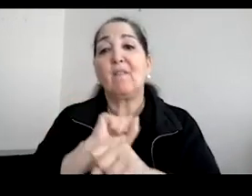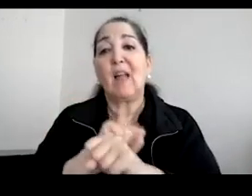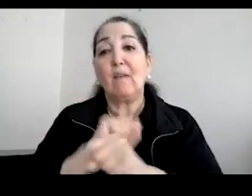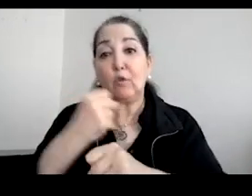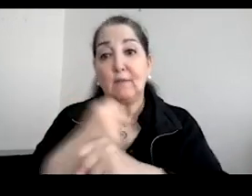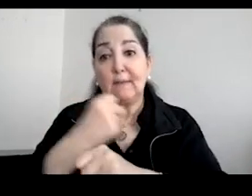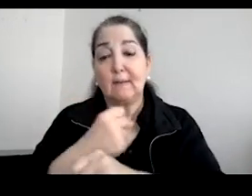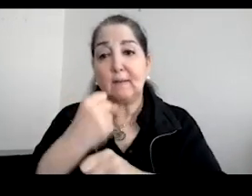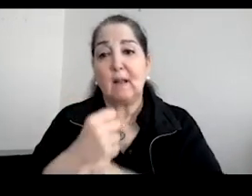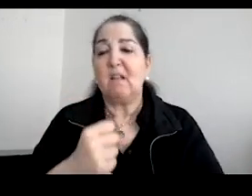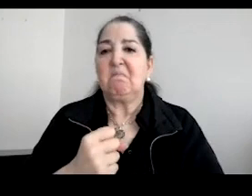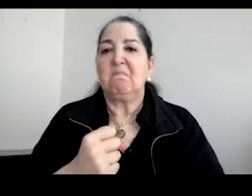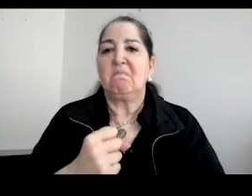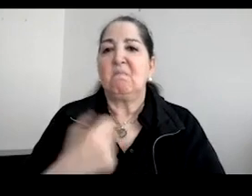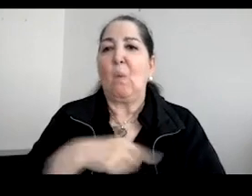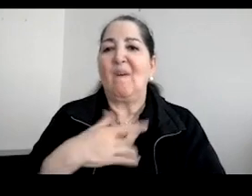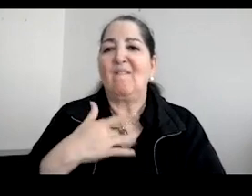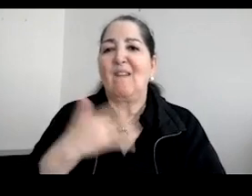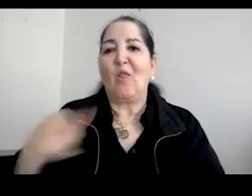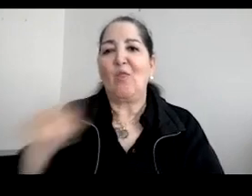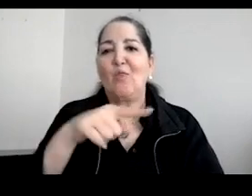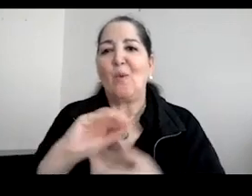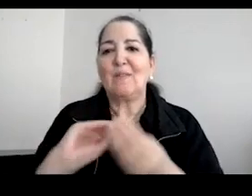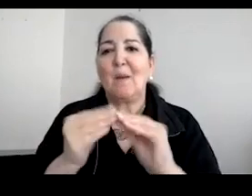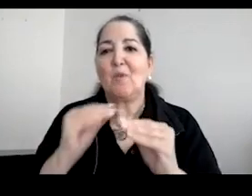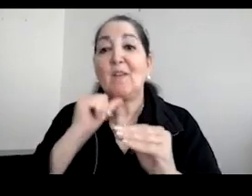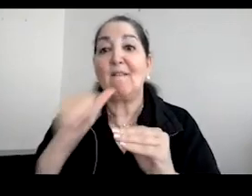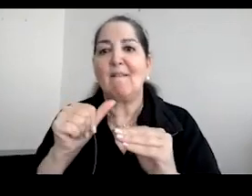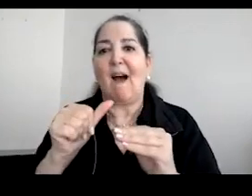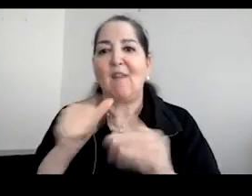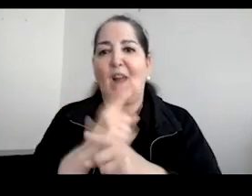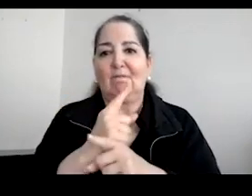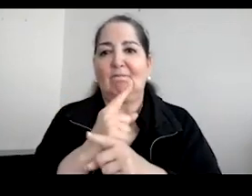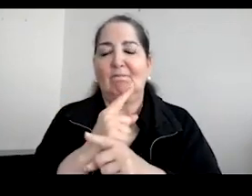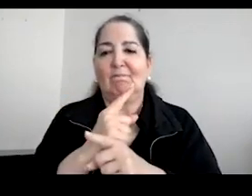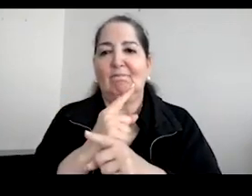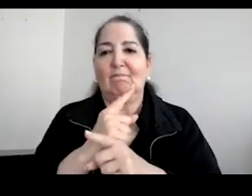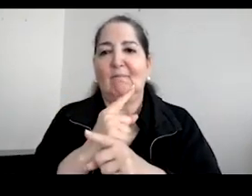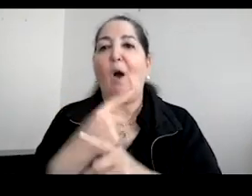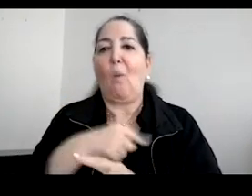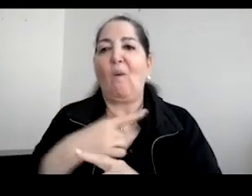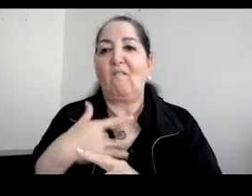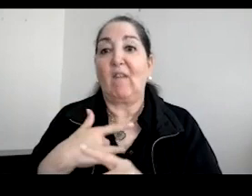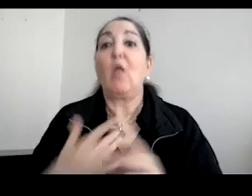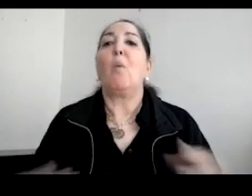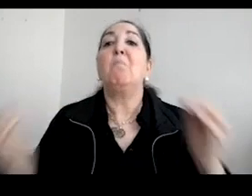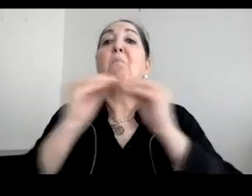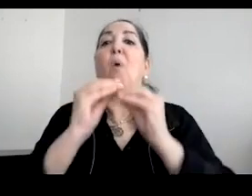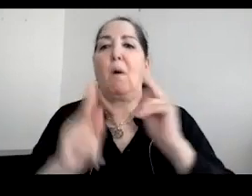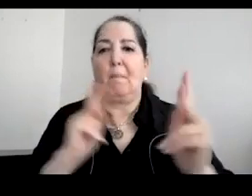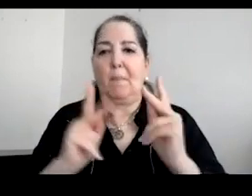the degree to which employment fell and unemployment rose. Okay? So that's not any kind